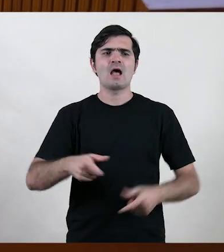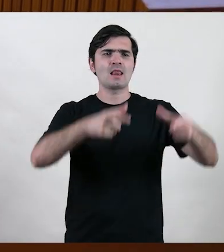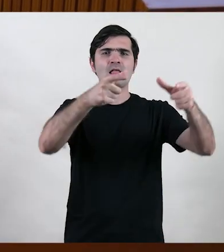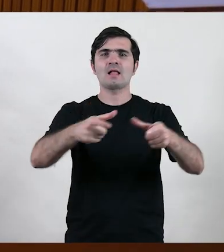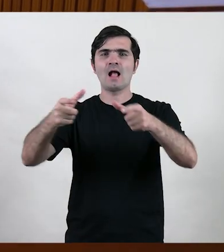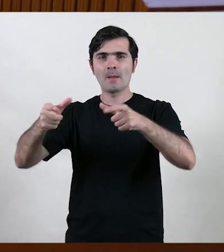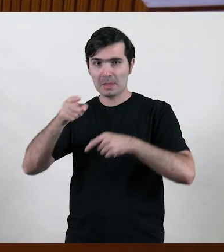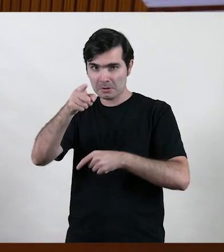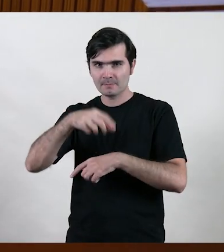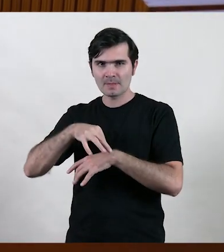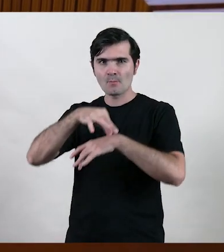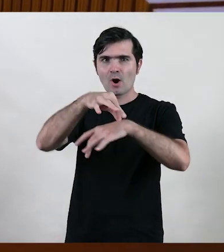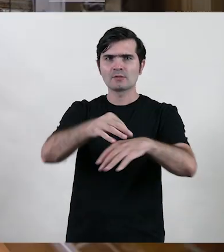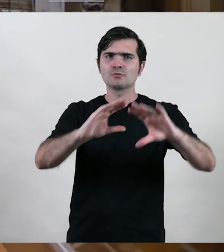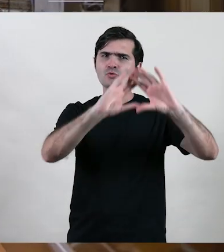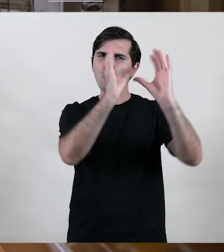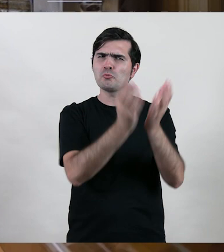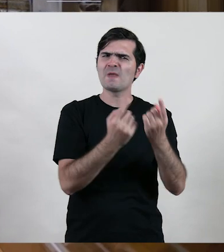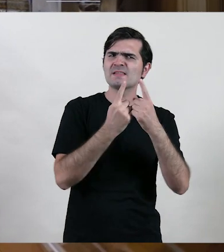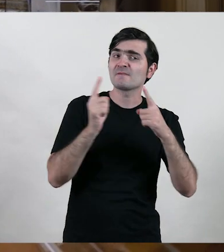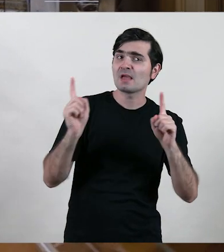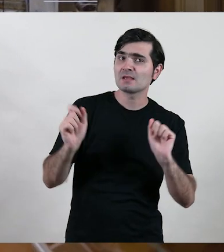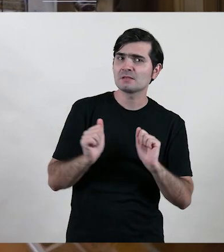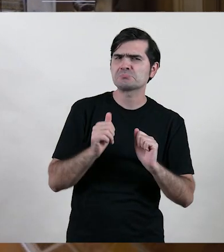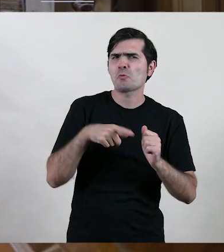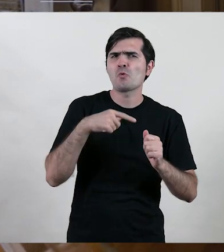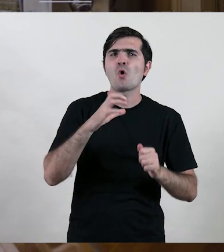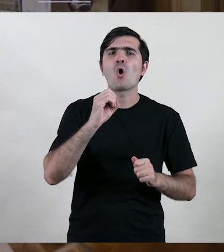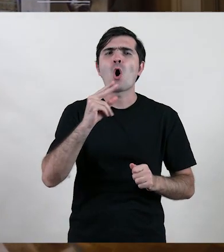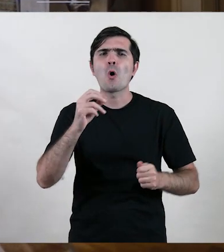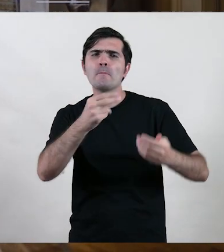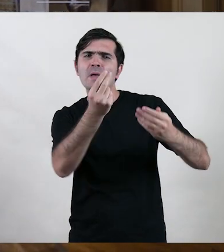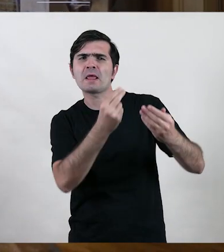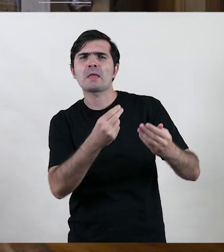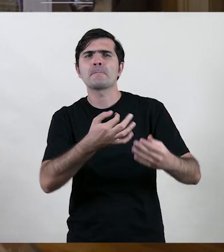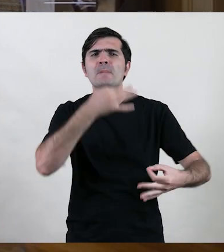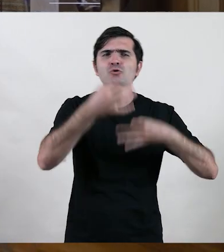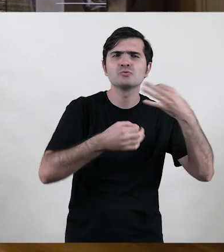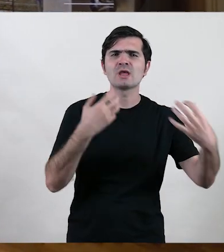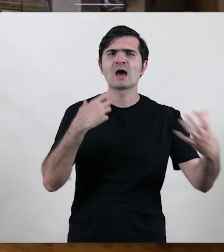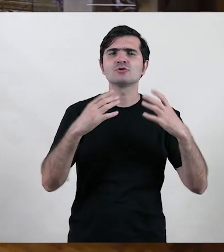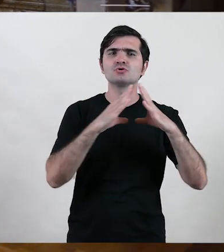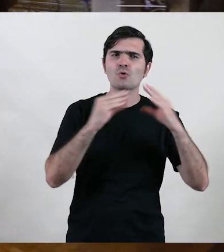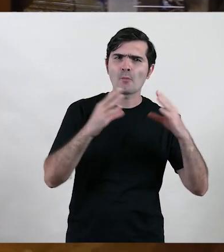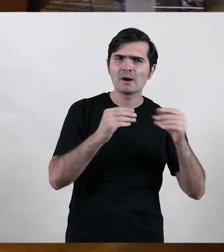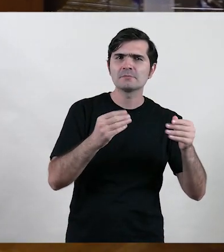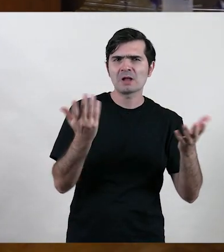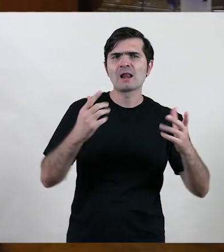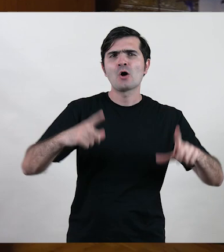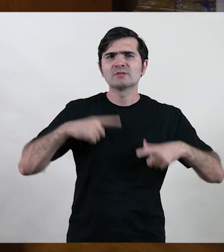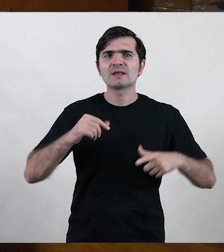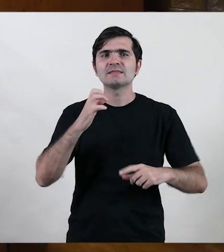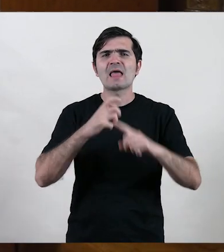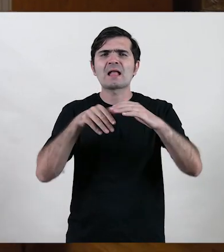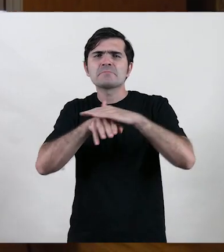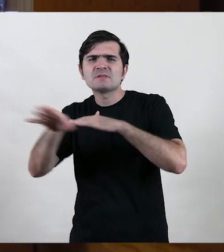room transports you to a different world, encompassing works and testimonies of Romanian artists who spent their exile